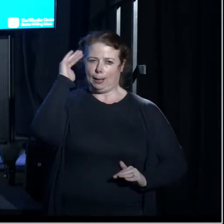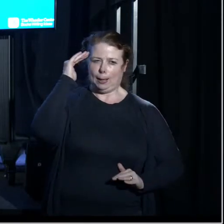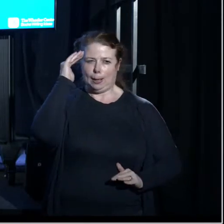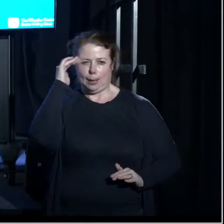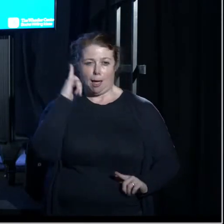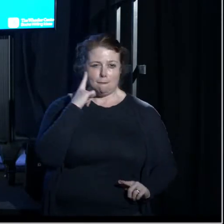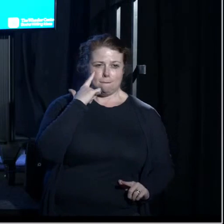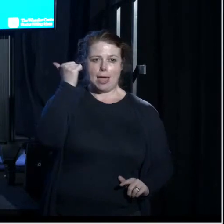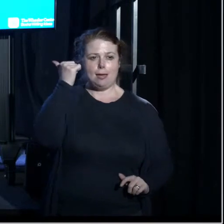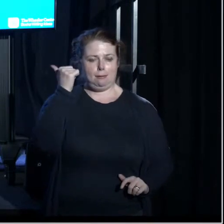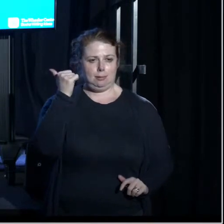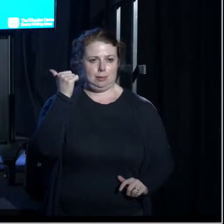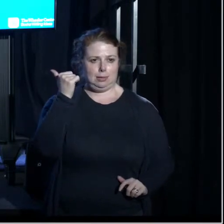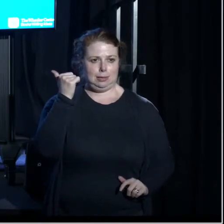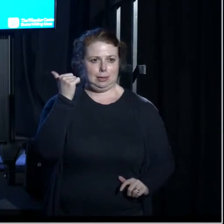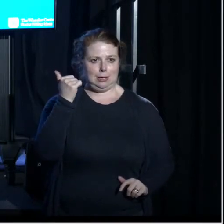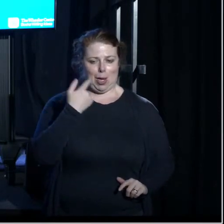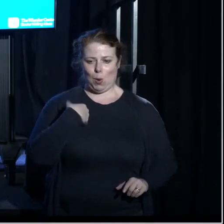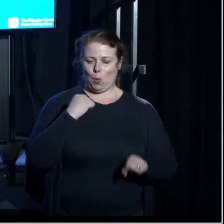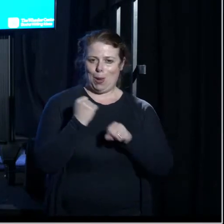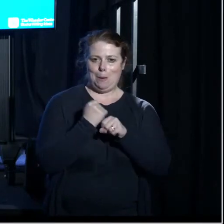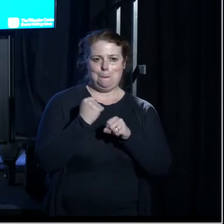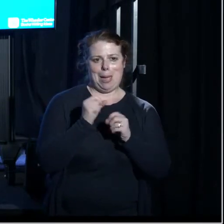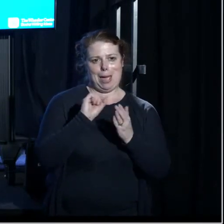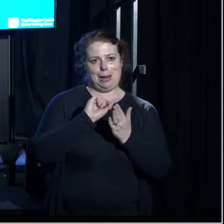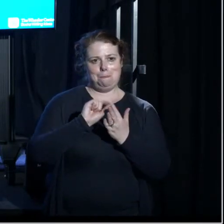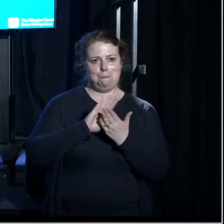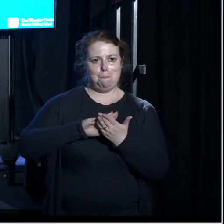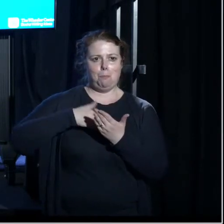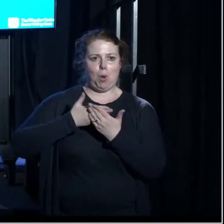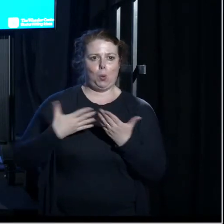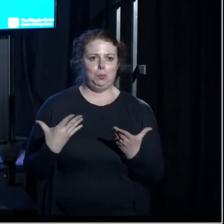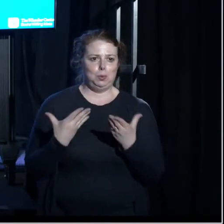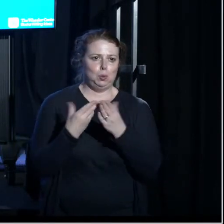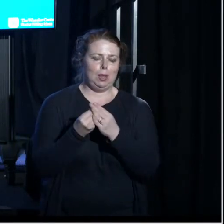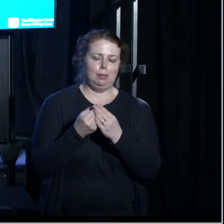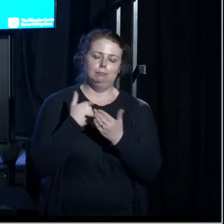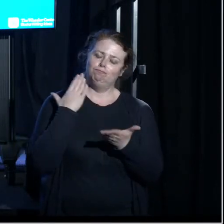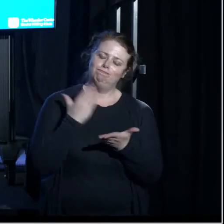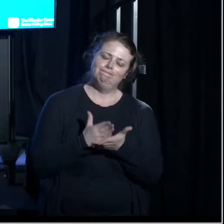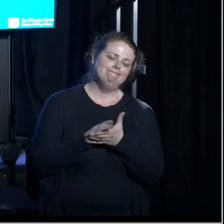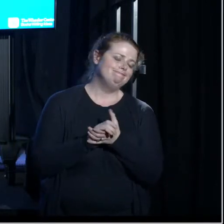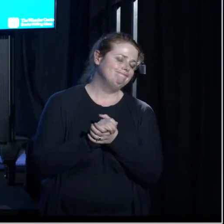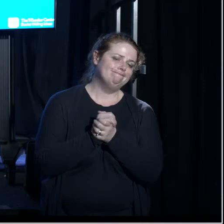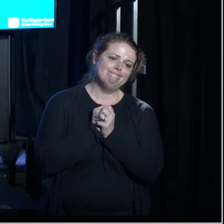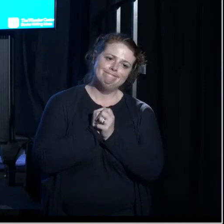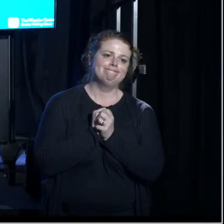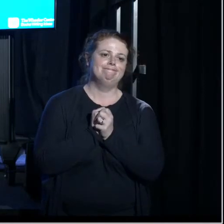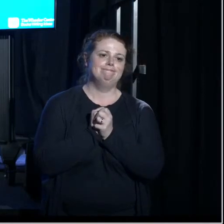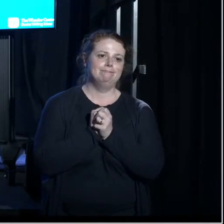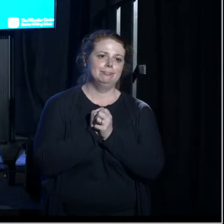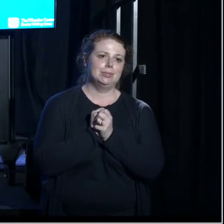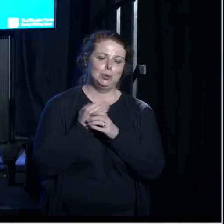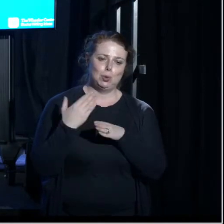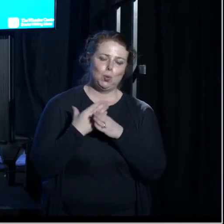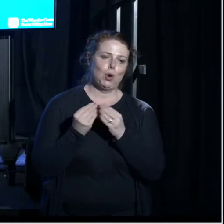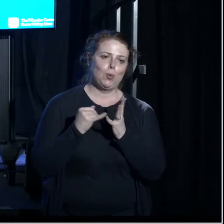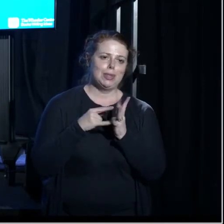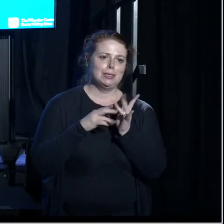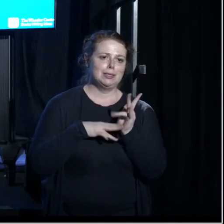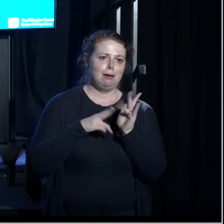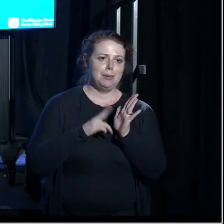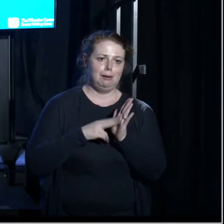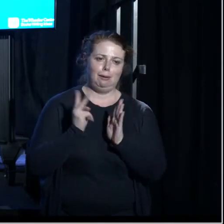found him and we were able to make these poems together. So I'm eternally grateful for being able to work with Simon